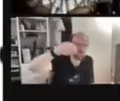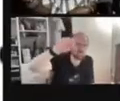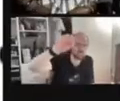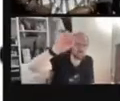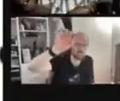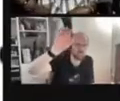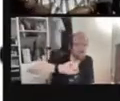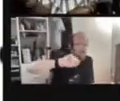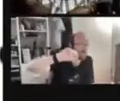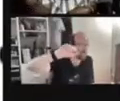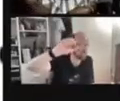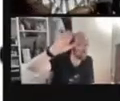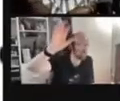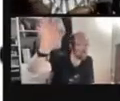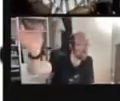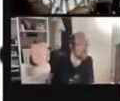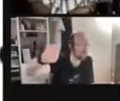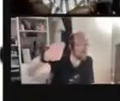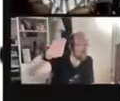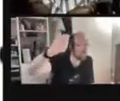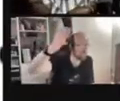hardware musical instrument into